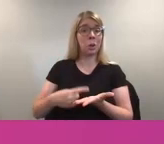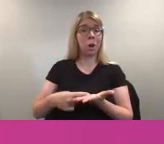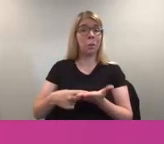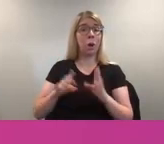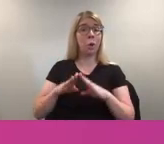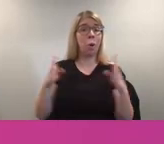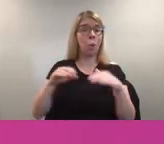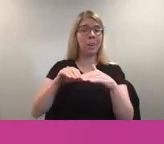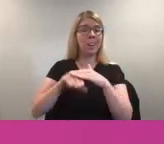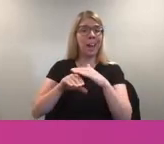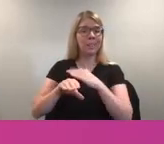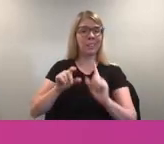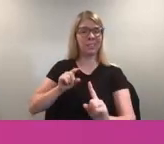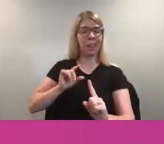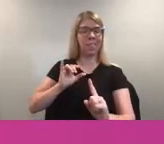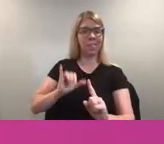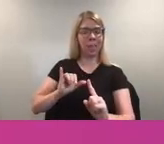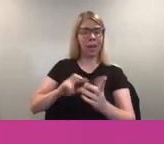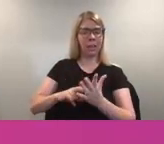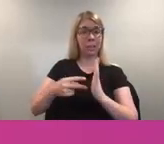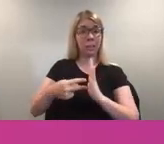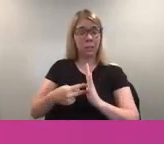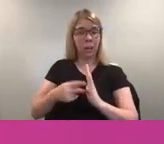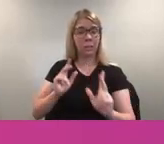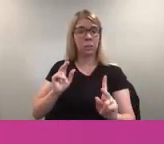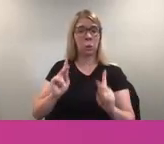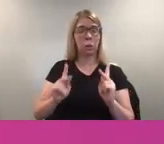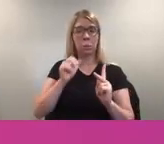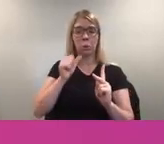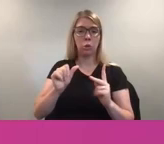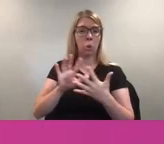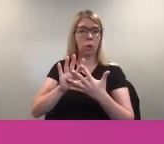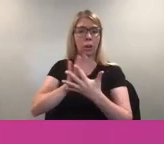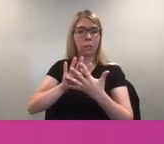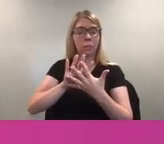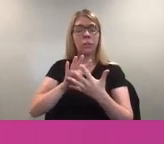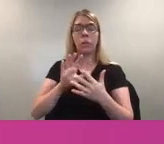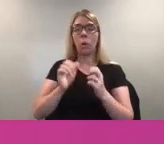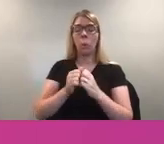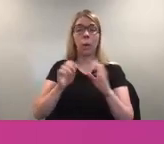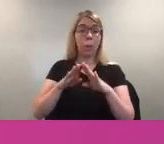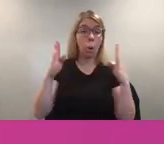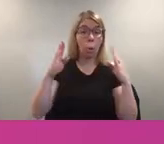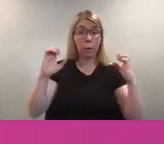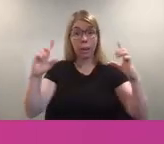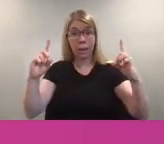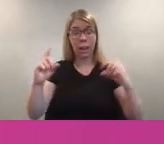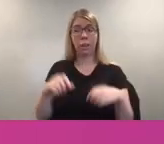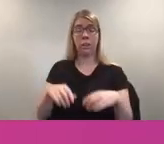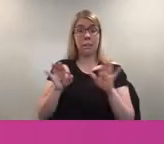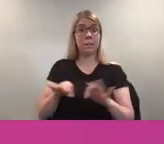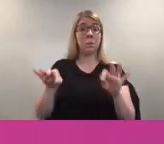it a little bit so that people don't conflate open access with open ed. And we just make sure everyone's clear,